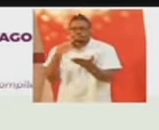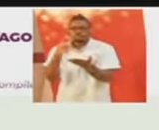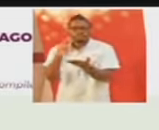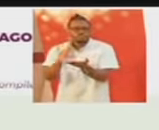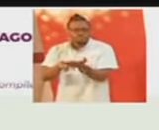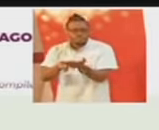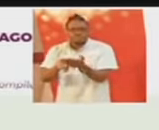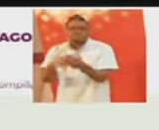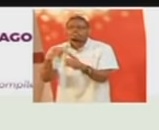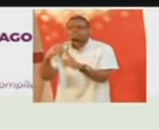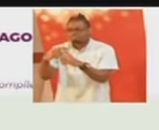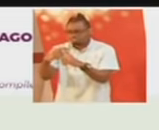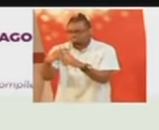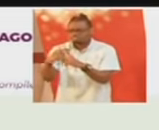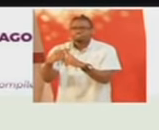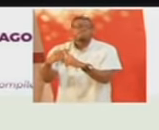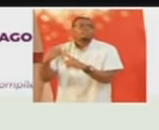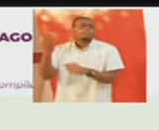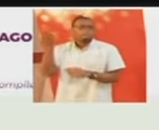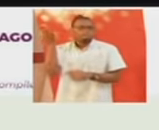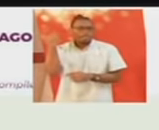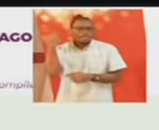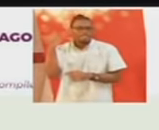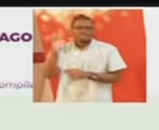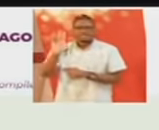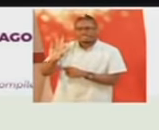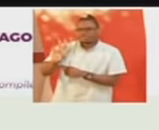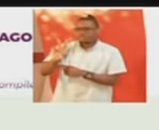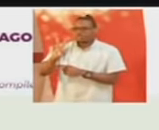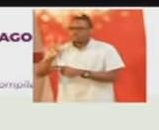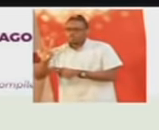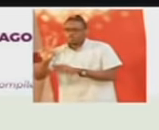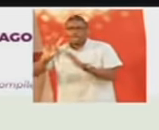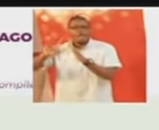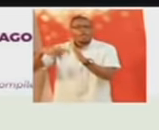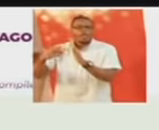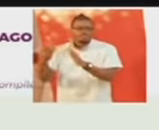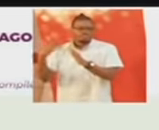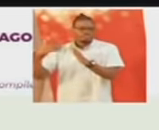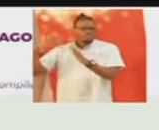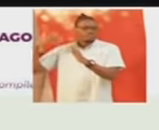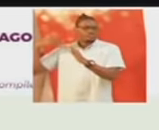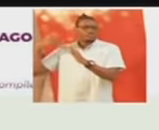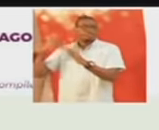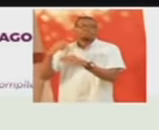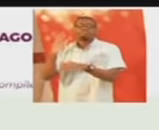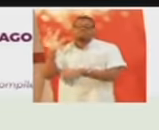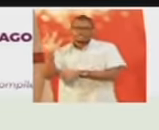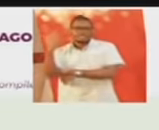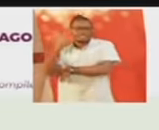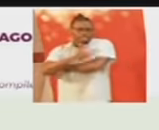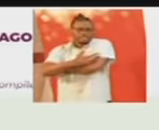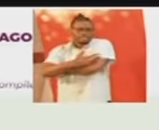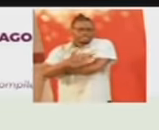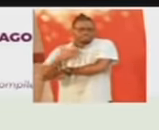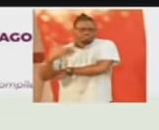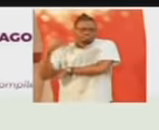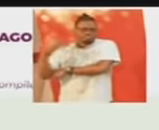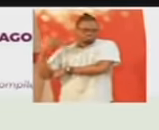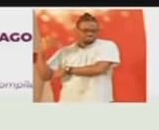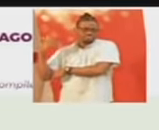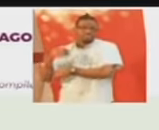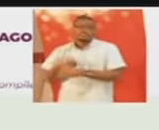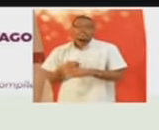of what happened over the last 72 hours. In terms of the other graphic where you have a calendar, gives the total number of